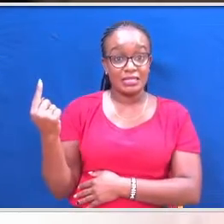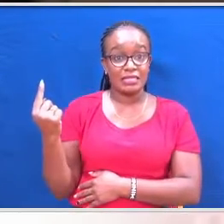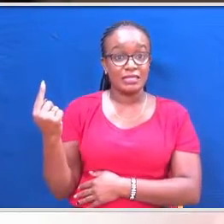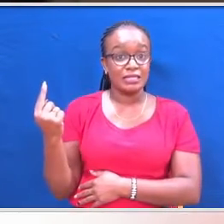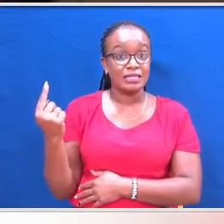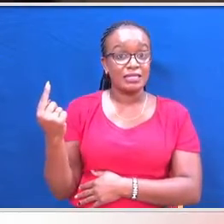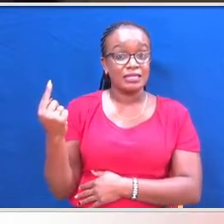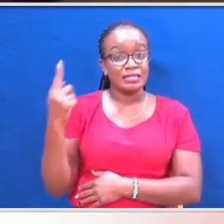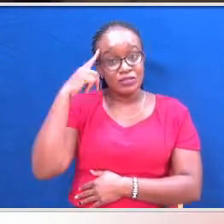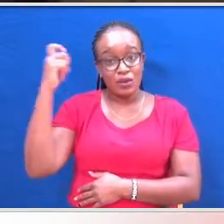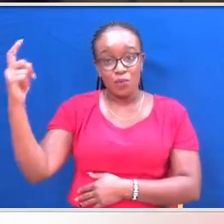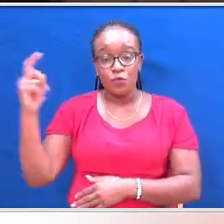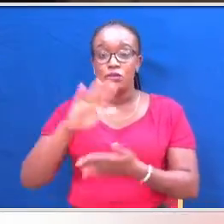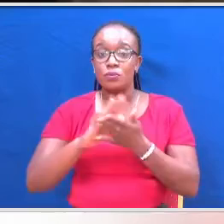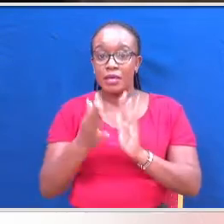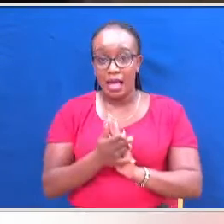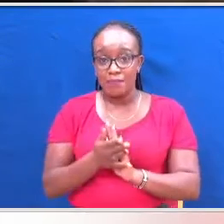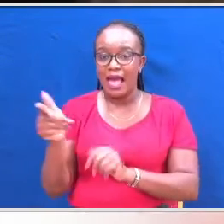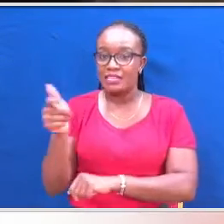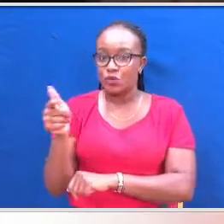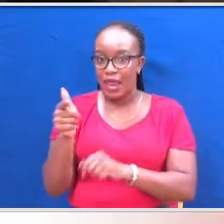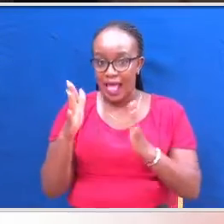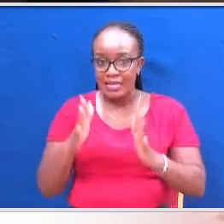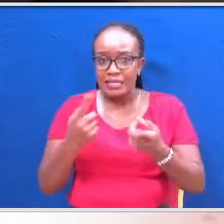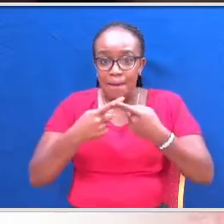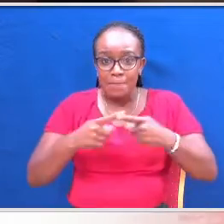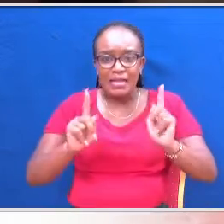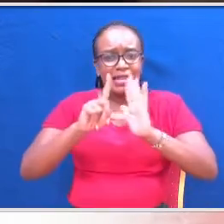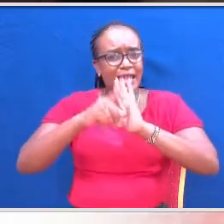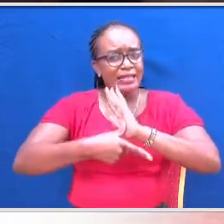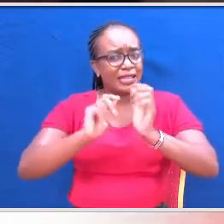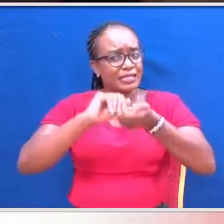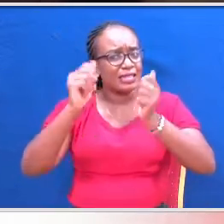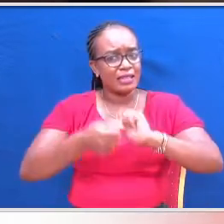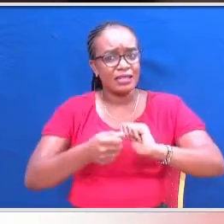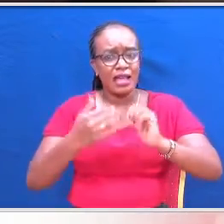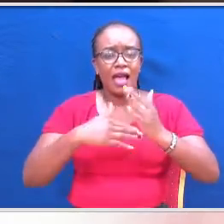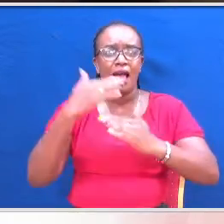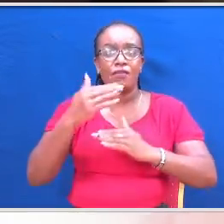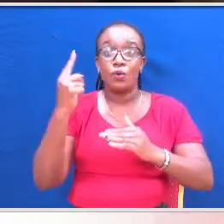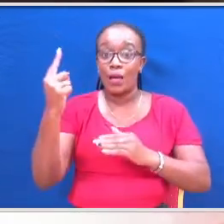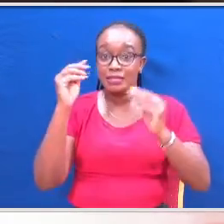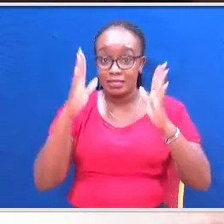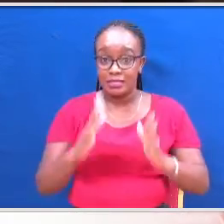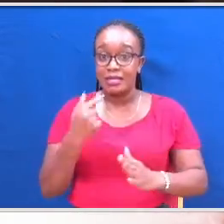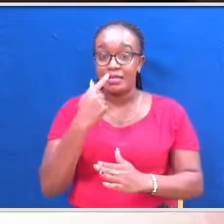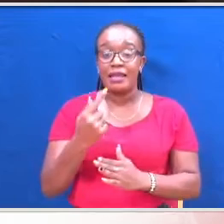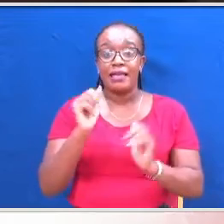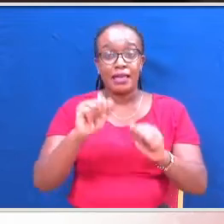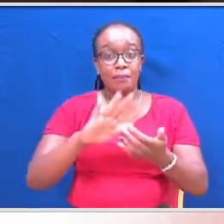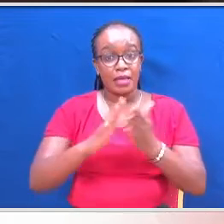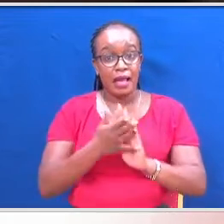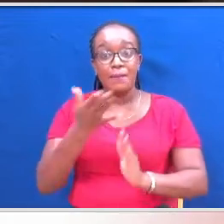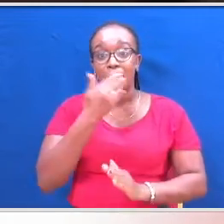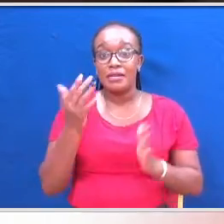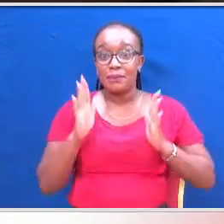My first dream was becoming a journalist, but I later changed it after a certain teacher told me that I can become a better person than